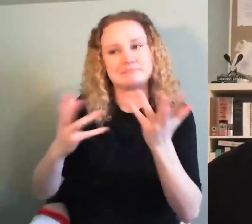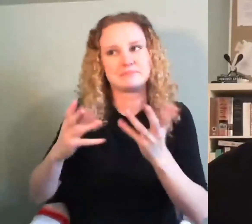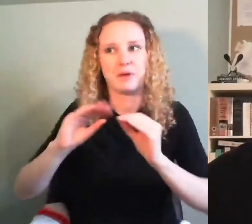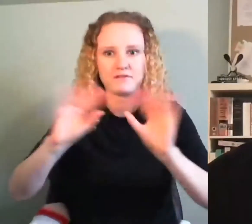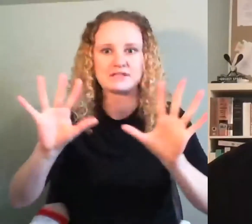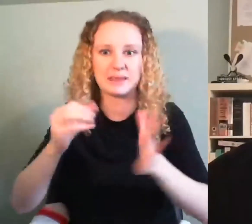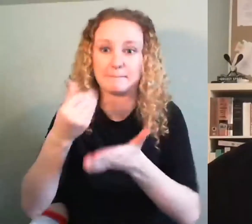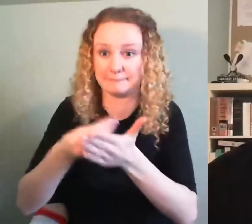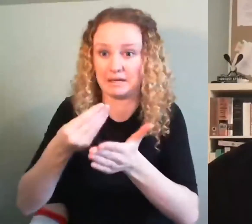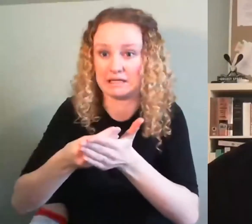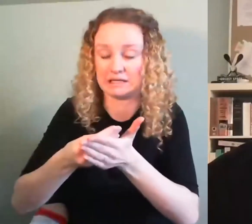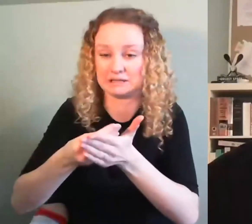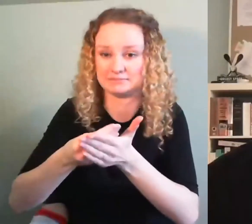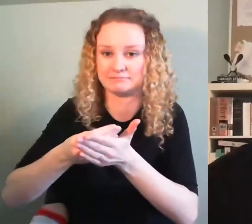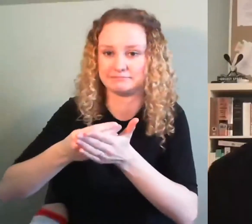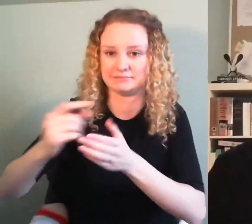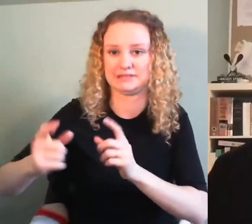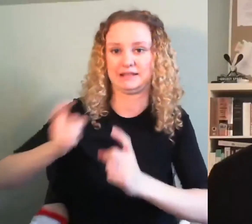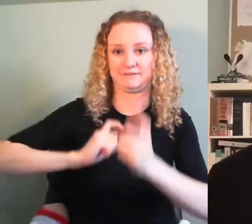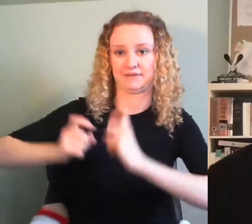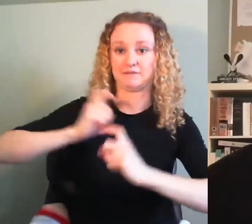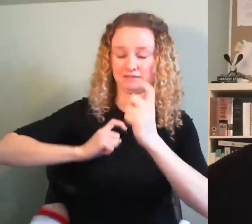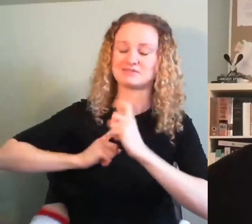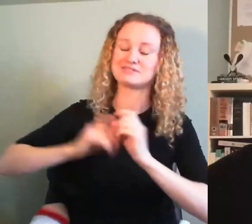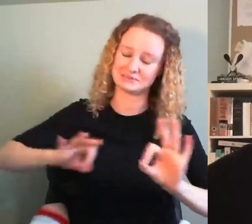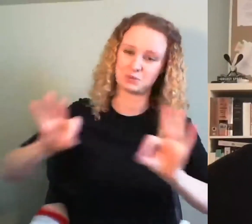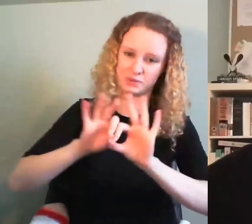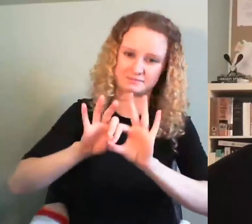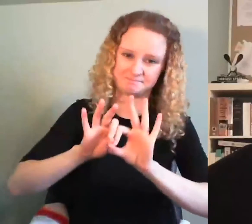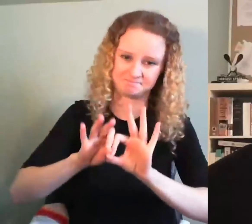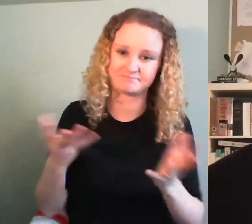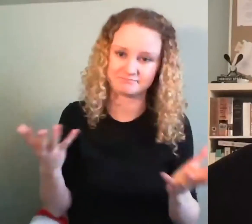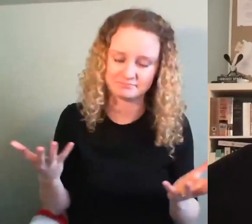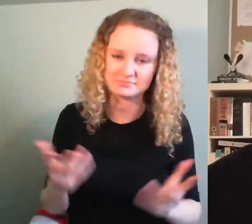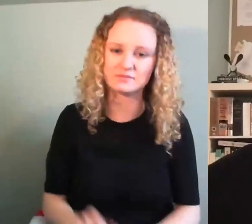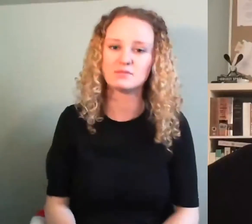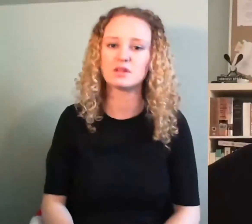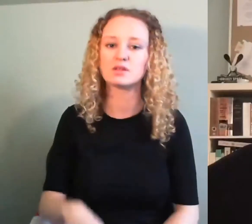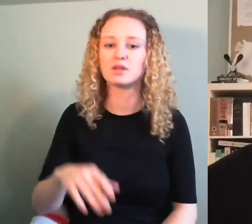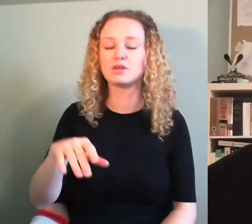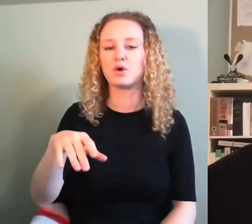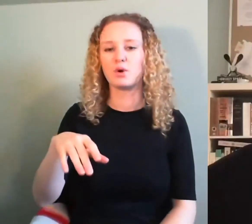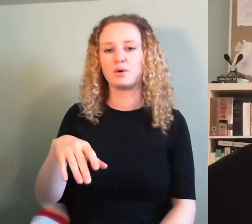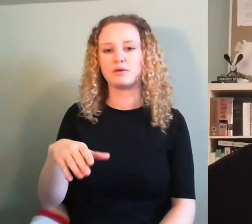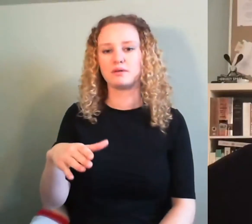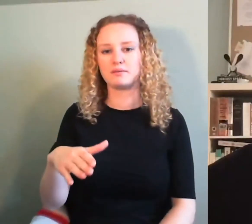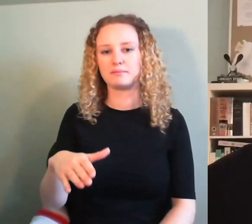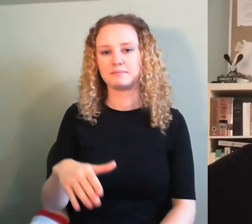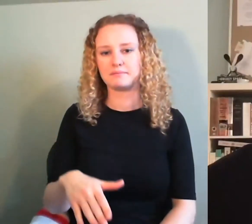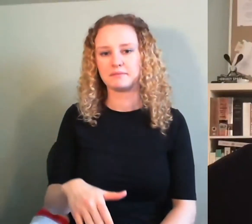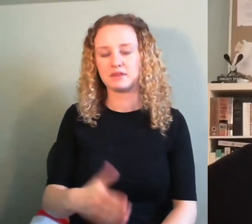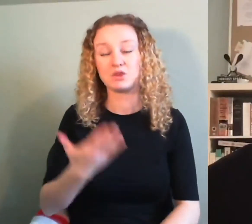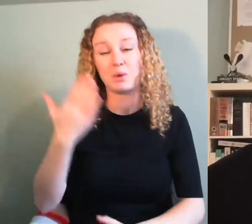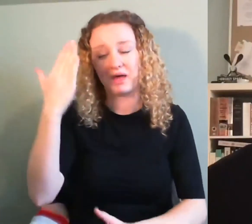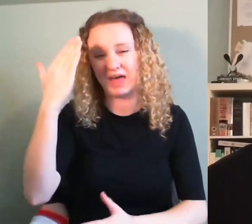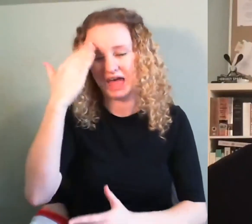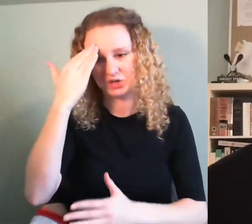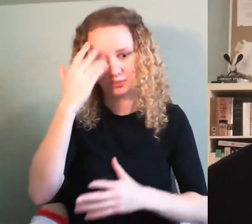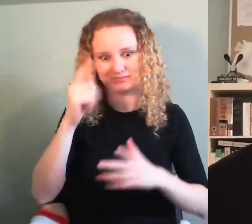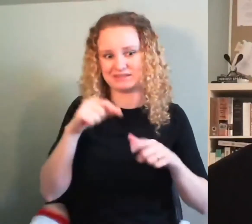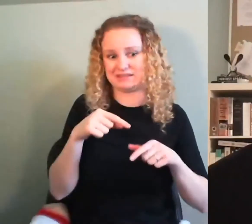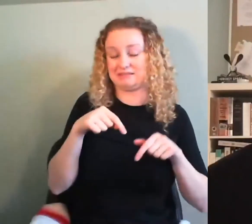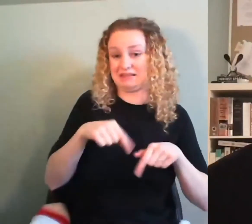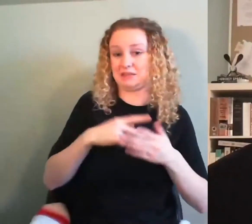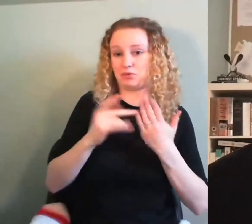Thank you. So I urge you not to settle, to keep thinking outside of the box, and to keep being more